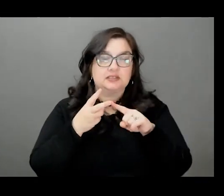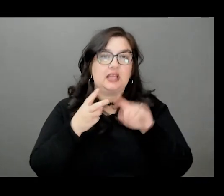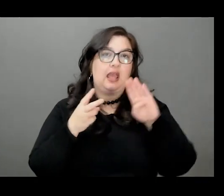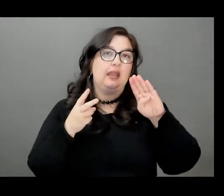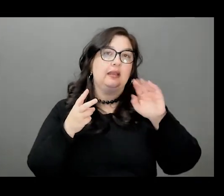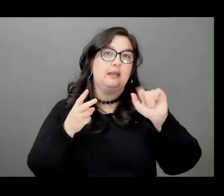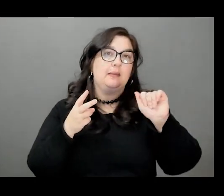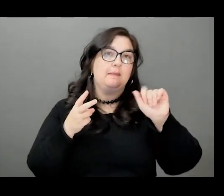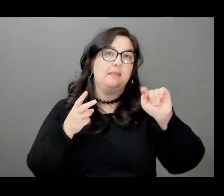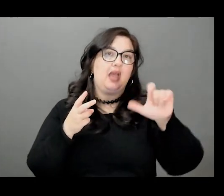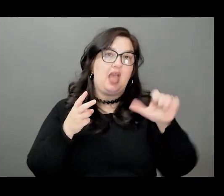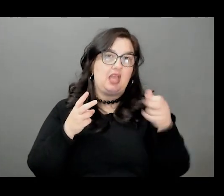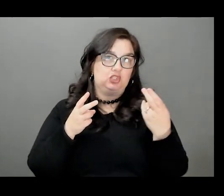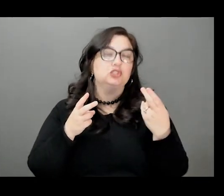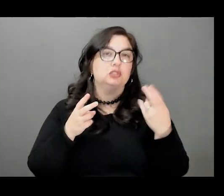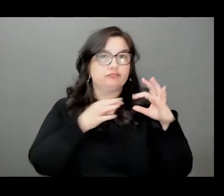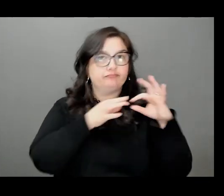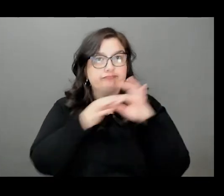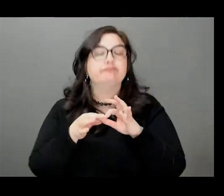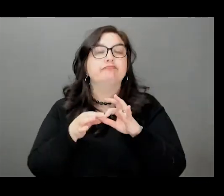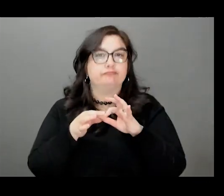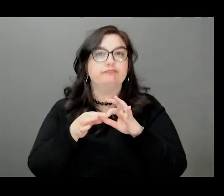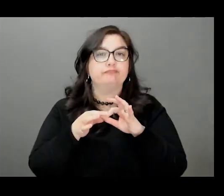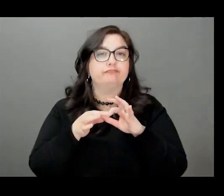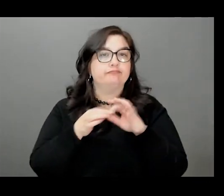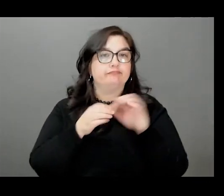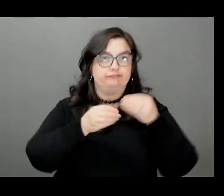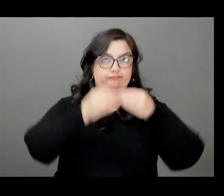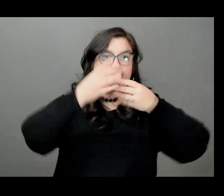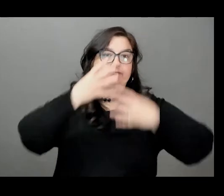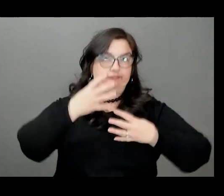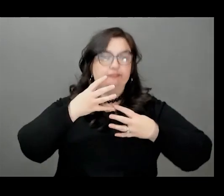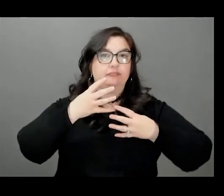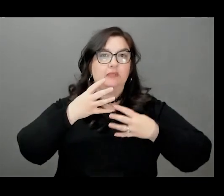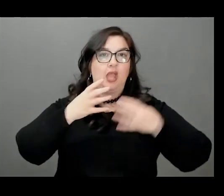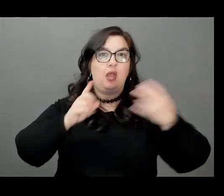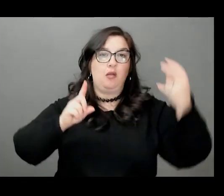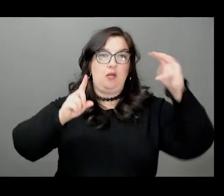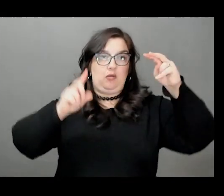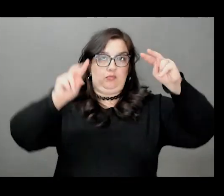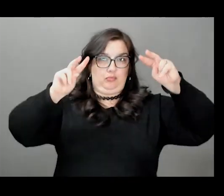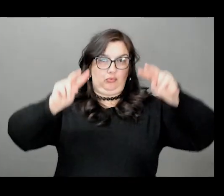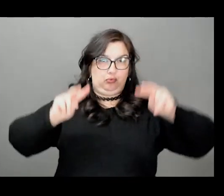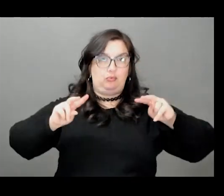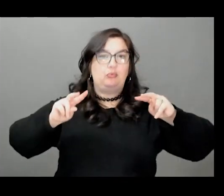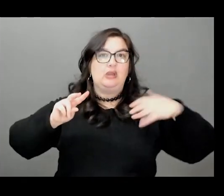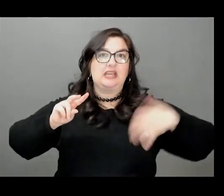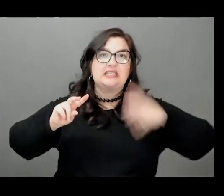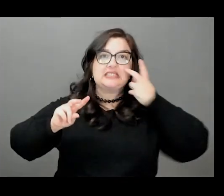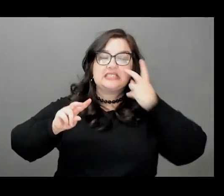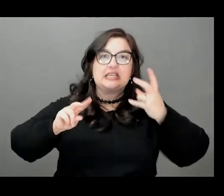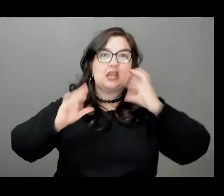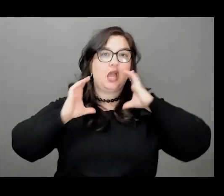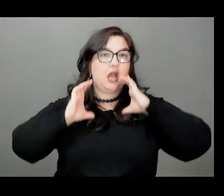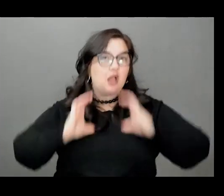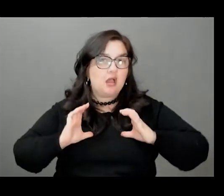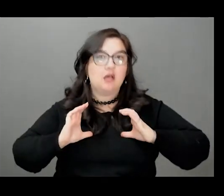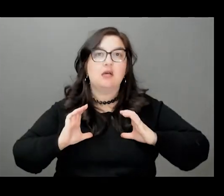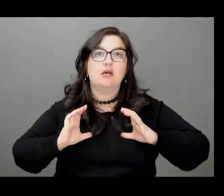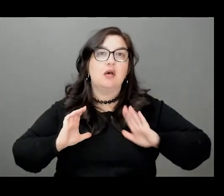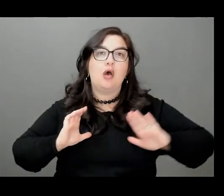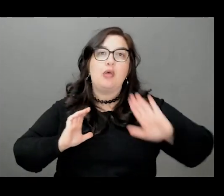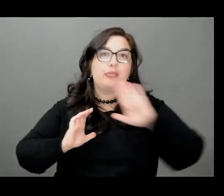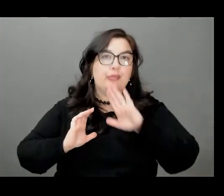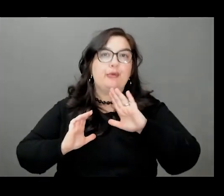where, again, we can see all the projects and the associated batches. I'll move quickly through it. Now, here is the bird's eye